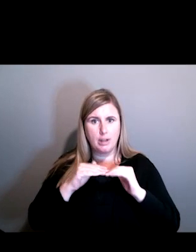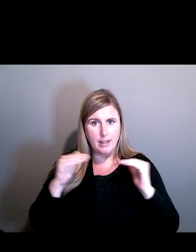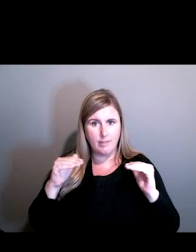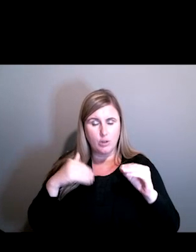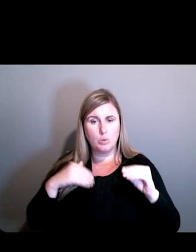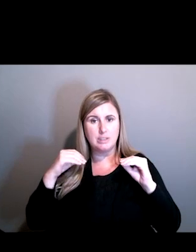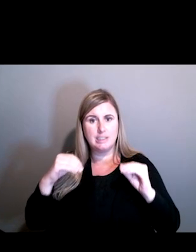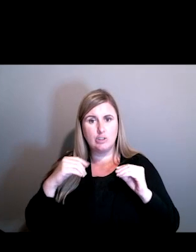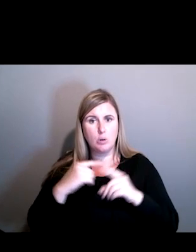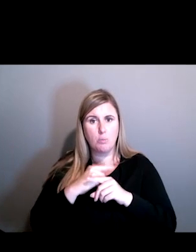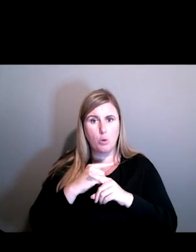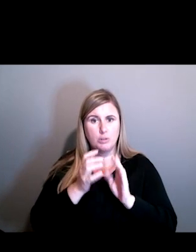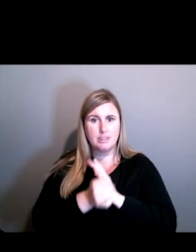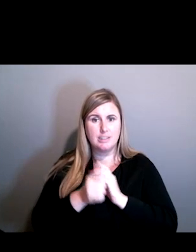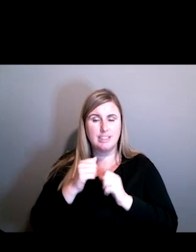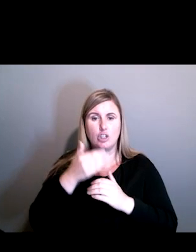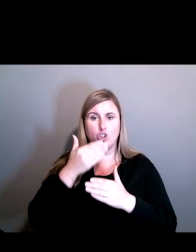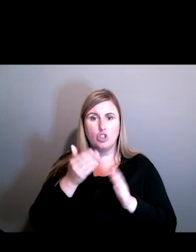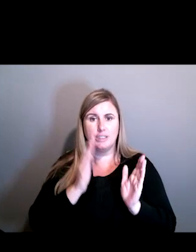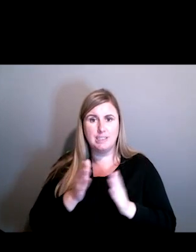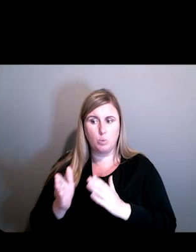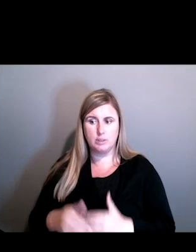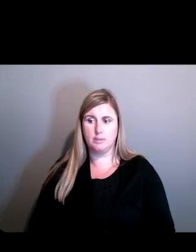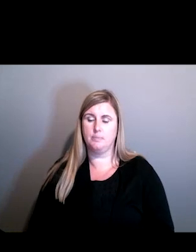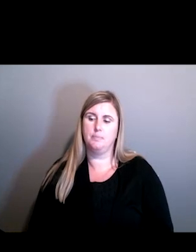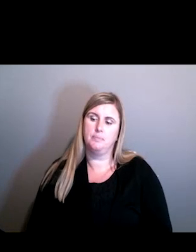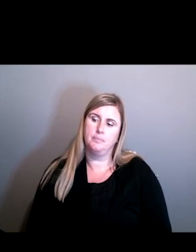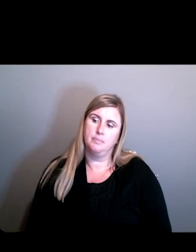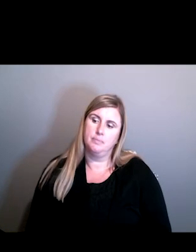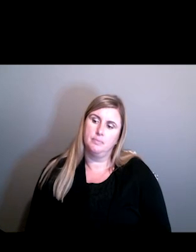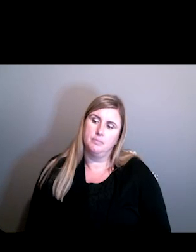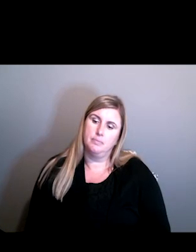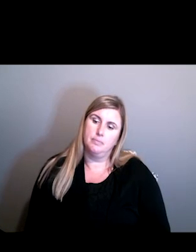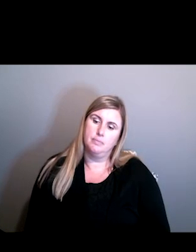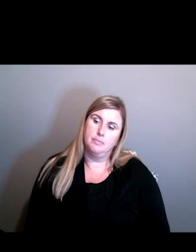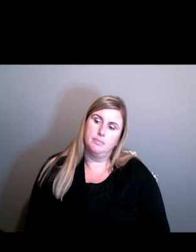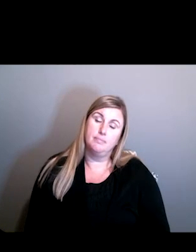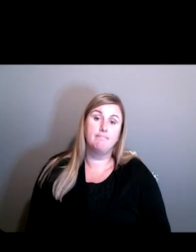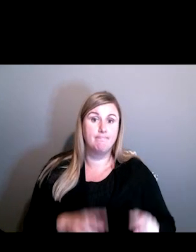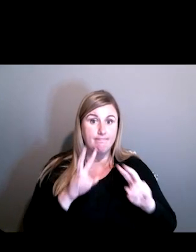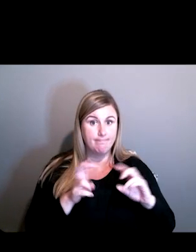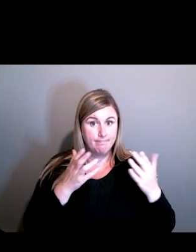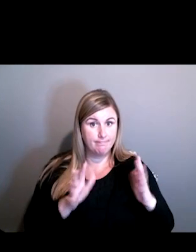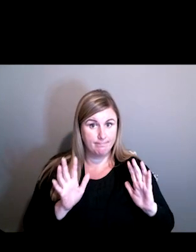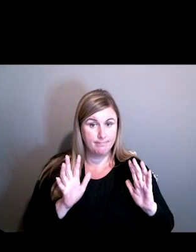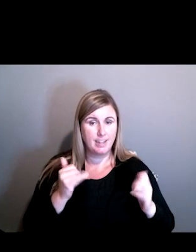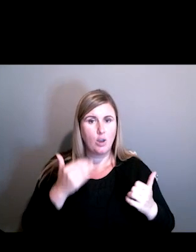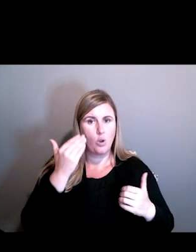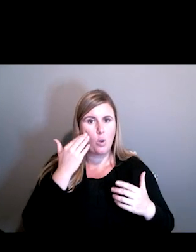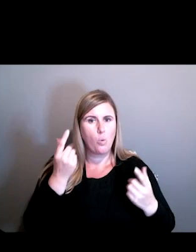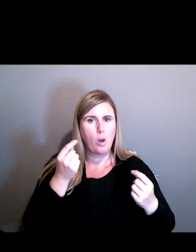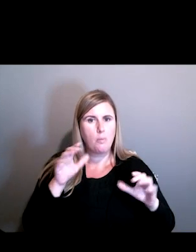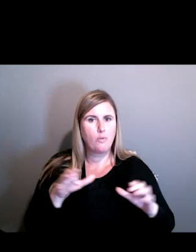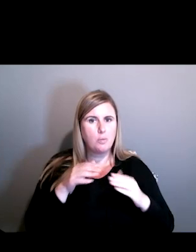appropriate level, and we teach appropriate skills in a good sequence. So you've completed your assessment, and now you